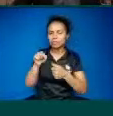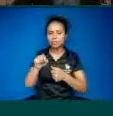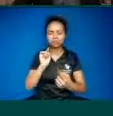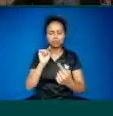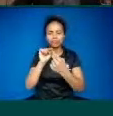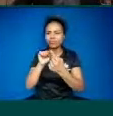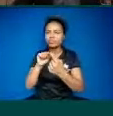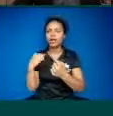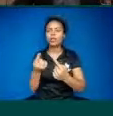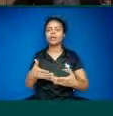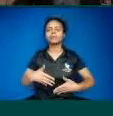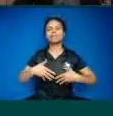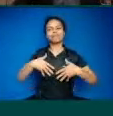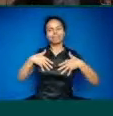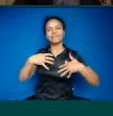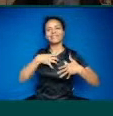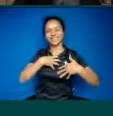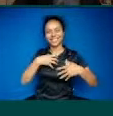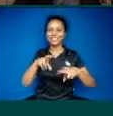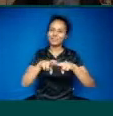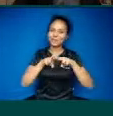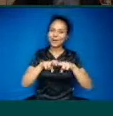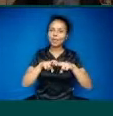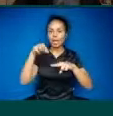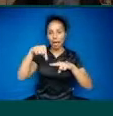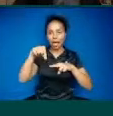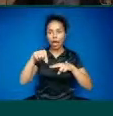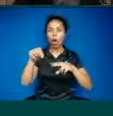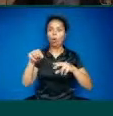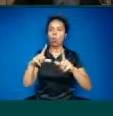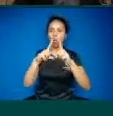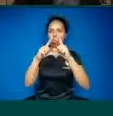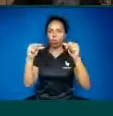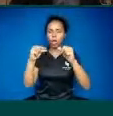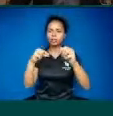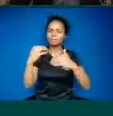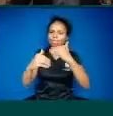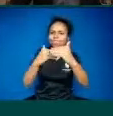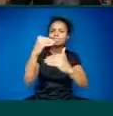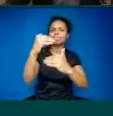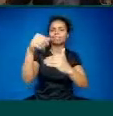area of innovation, and these are results that make us really proud.